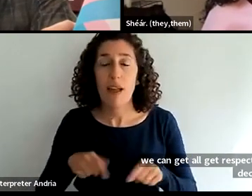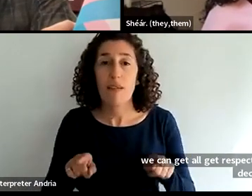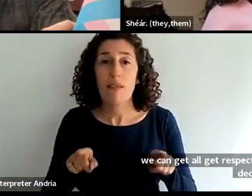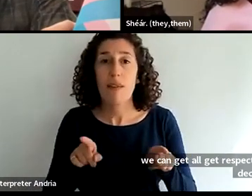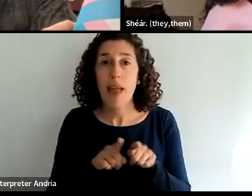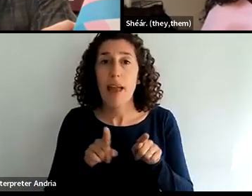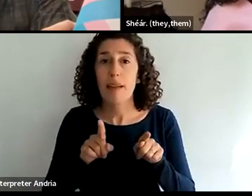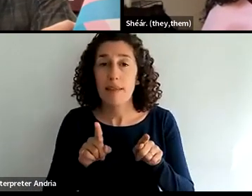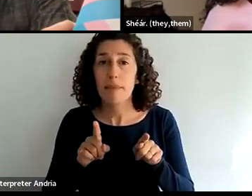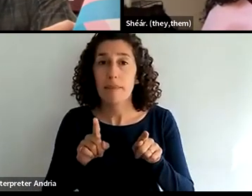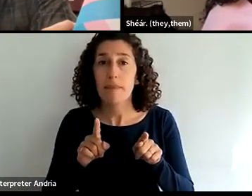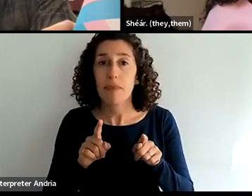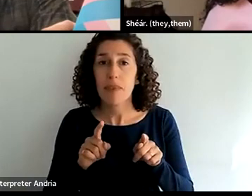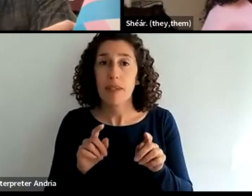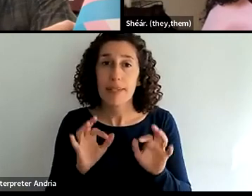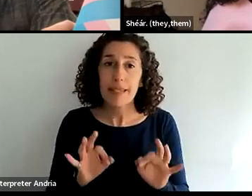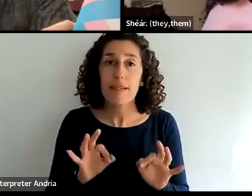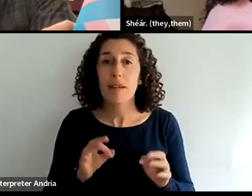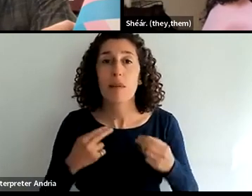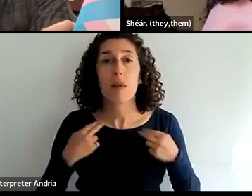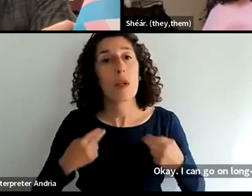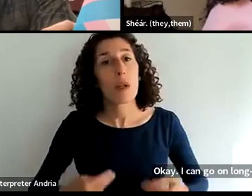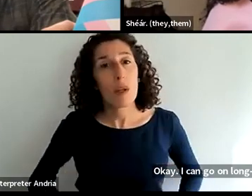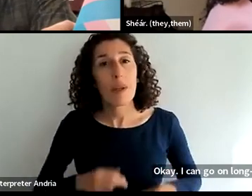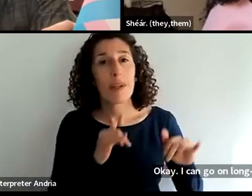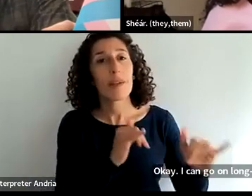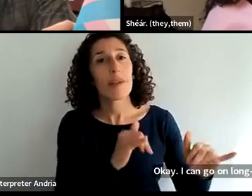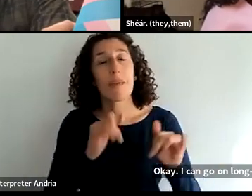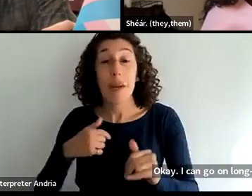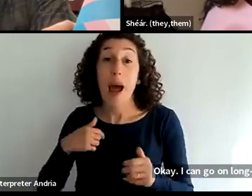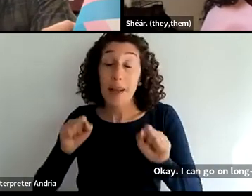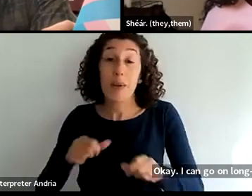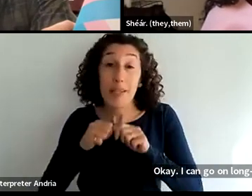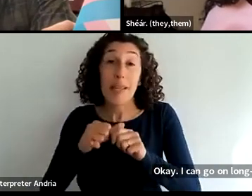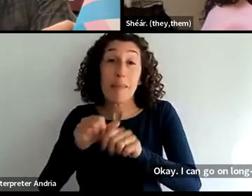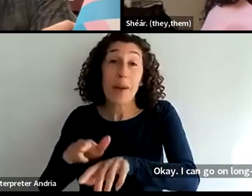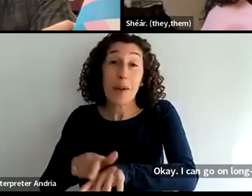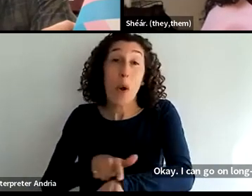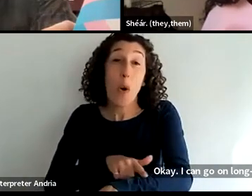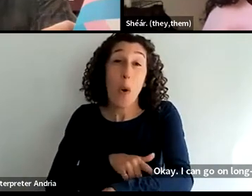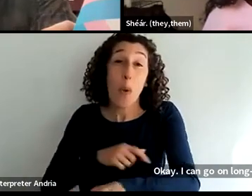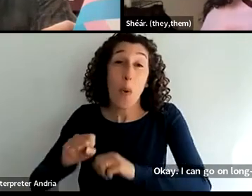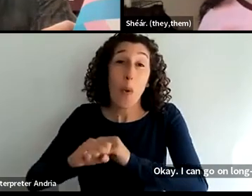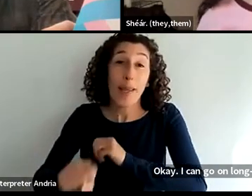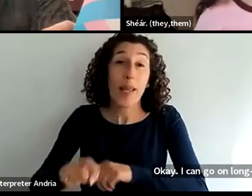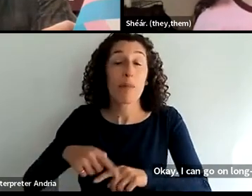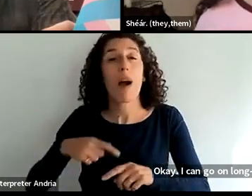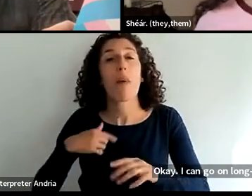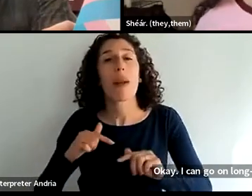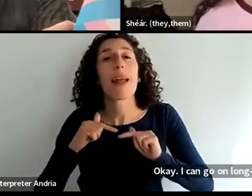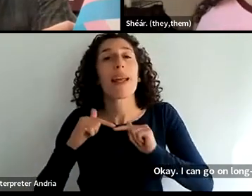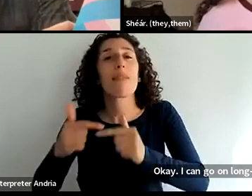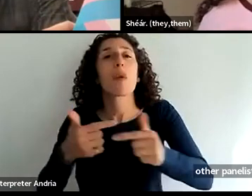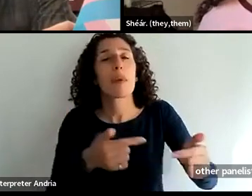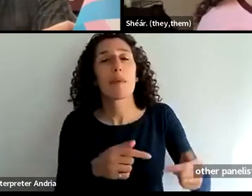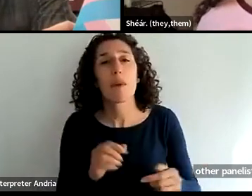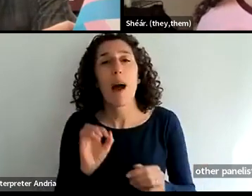on a long tangent, but I'm gonna let my other panelists take it from here. Thank you,